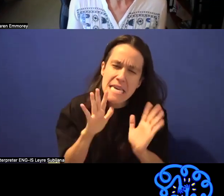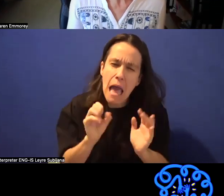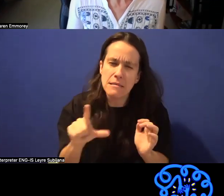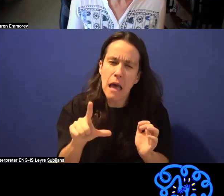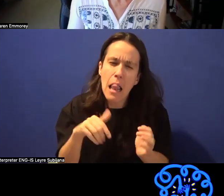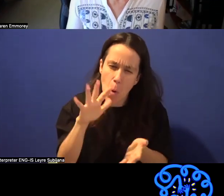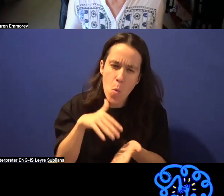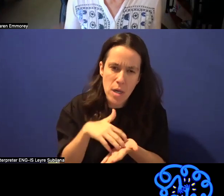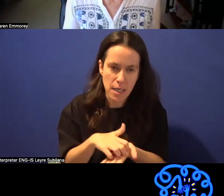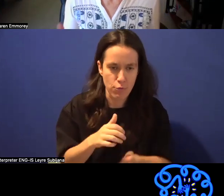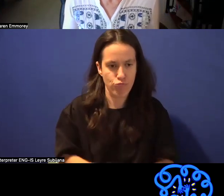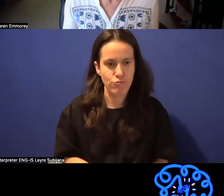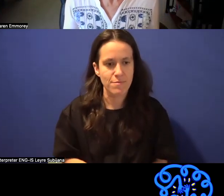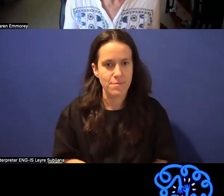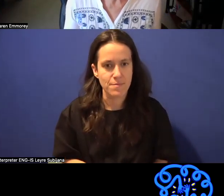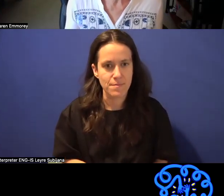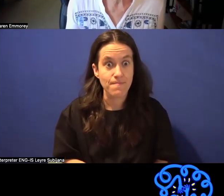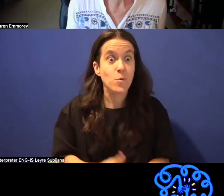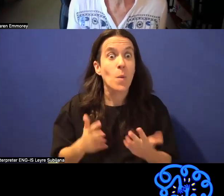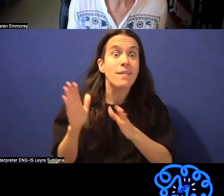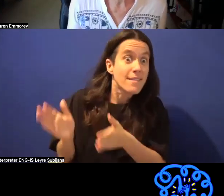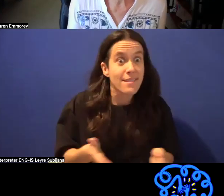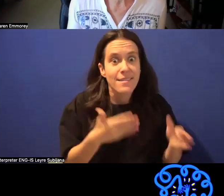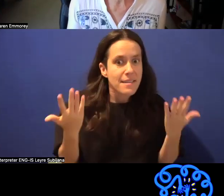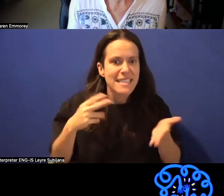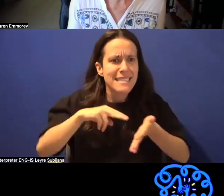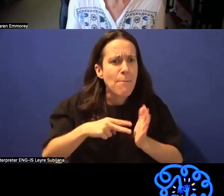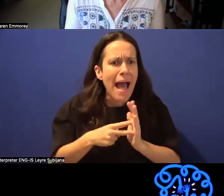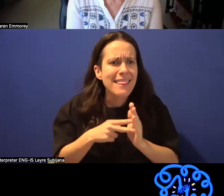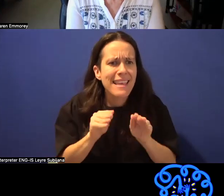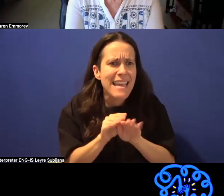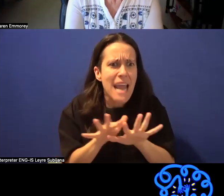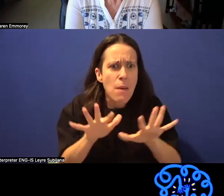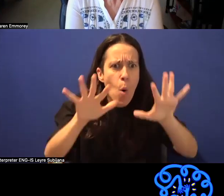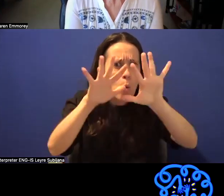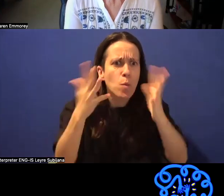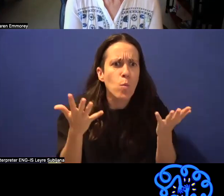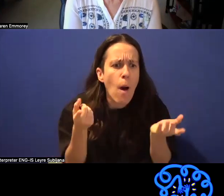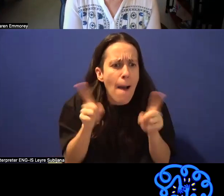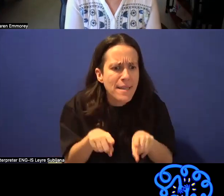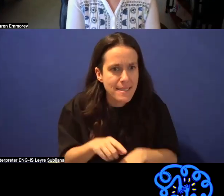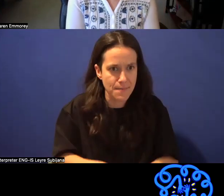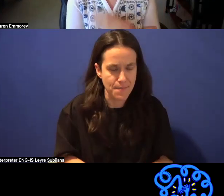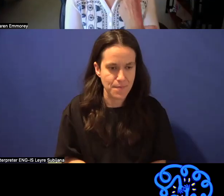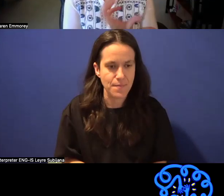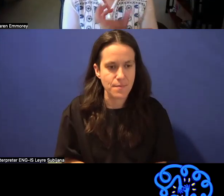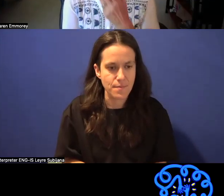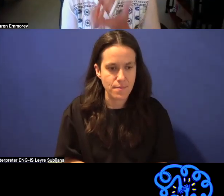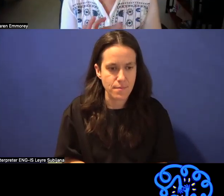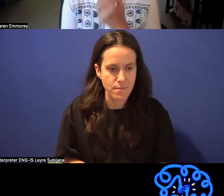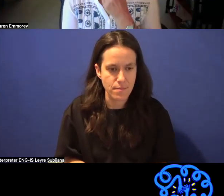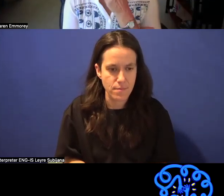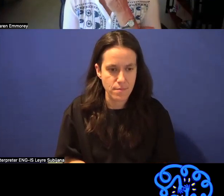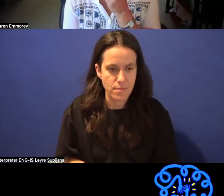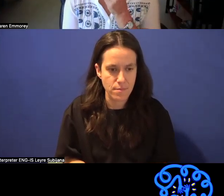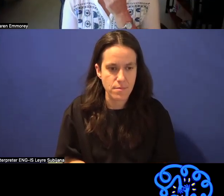So what about semantic neighborhoods? So here, we also